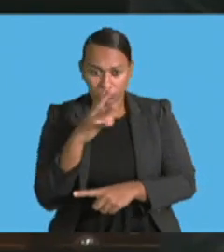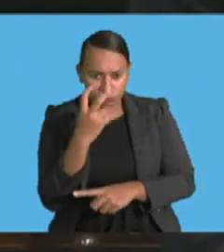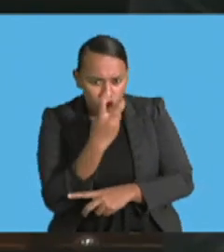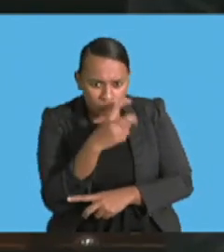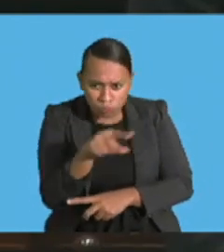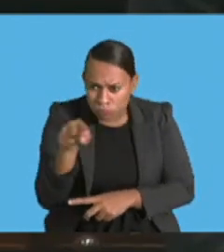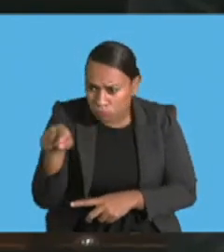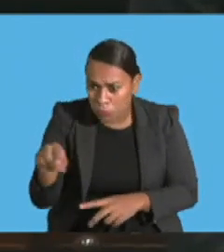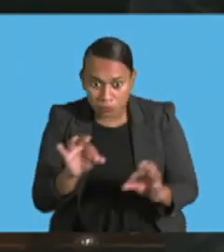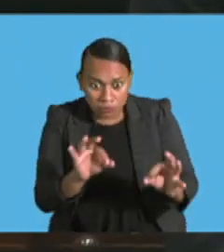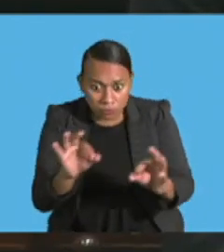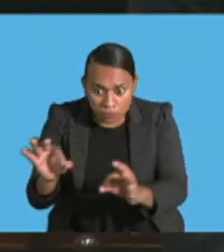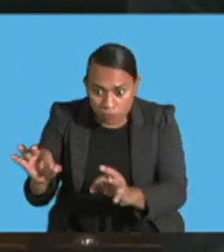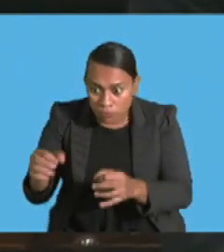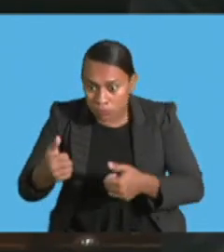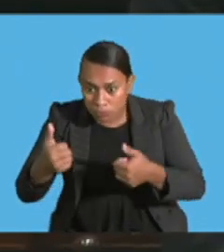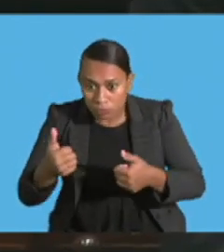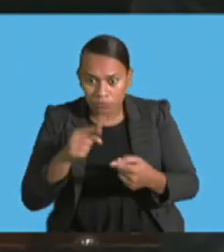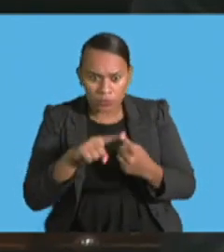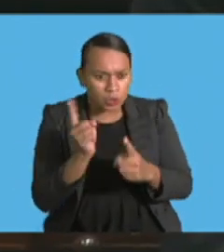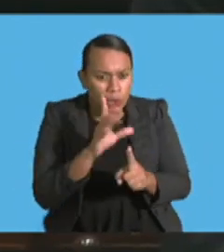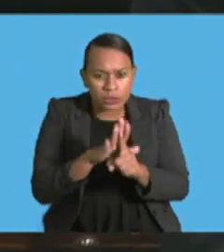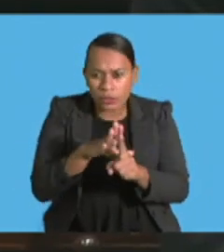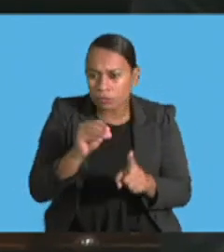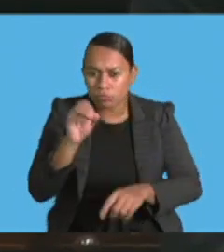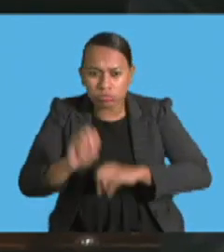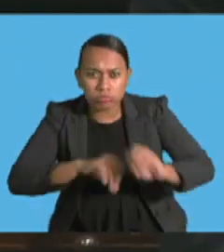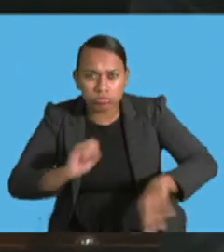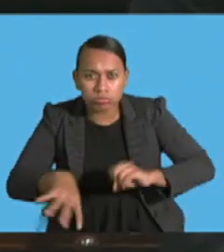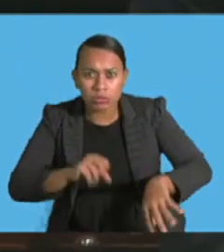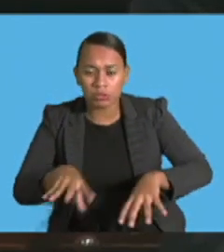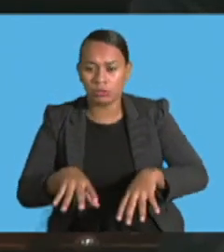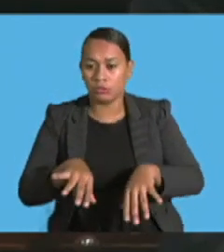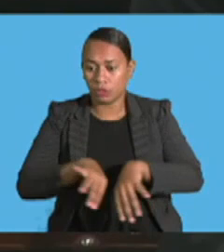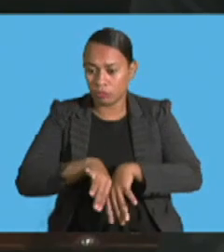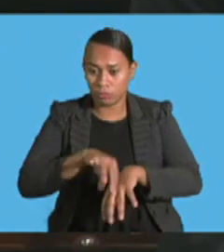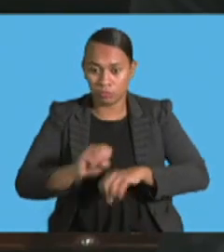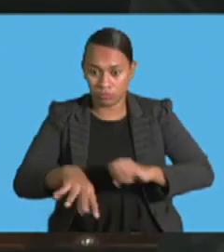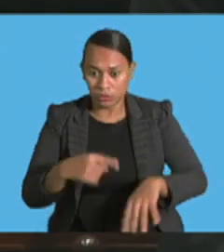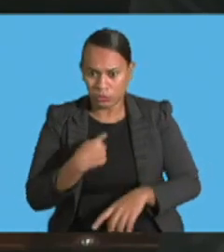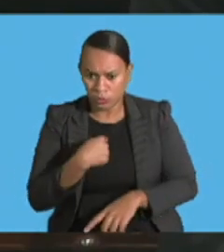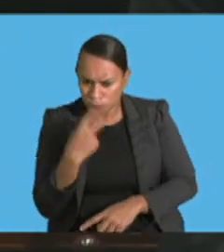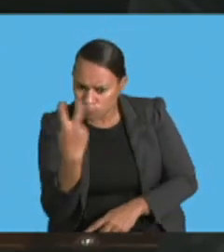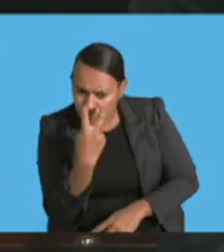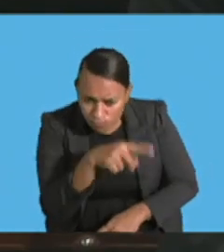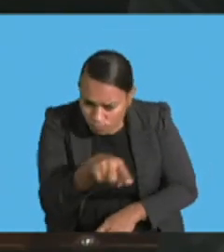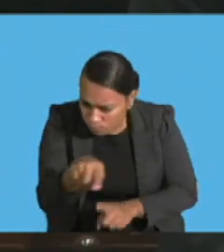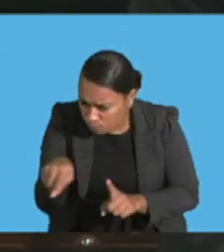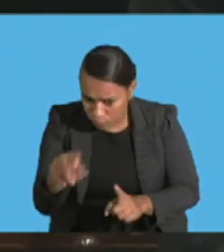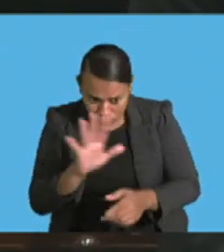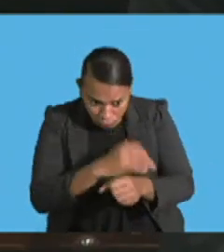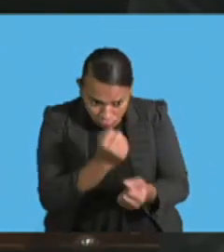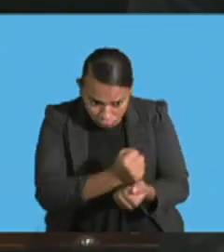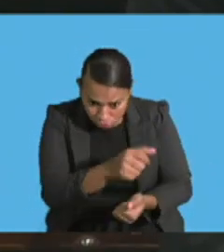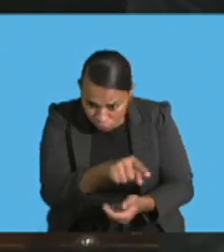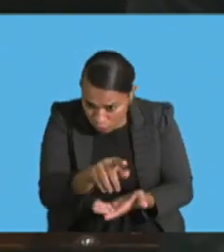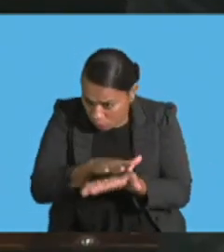emissions from all commercial facilities in the country pursuant to Part 5 of the Environmental Management Act